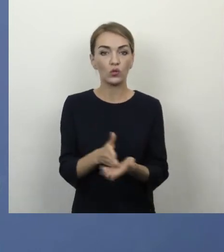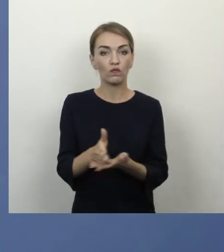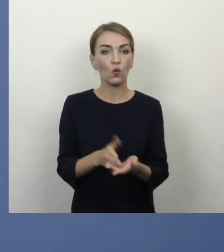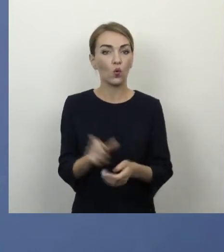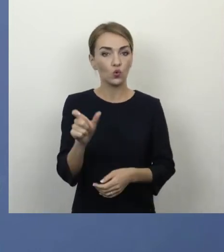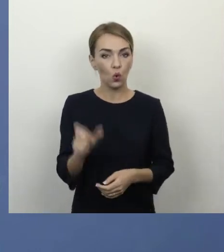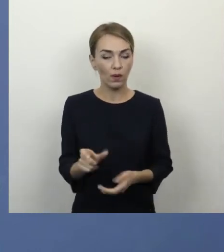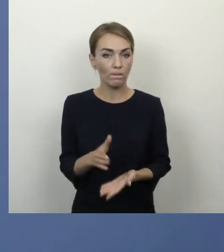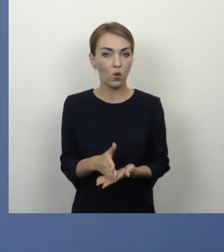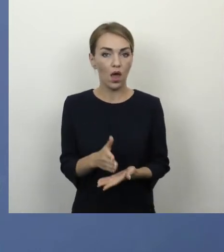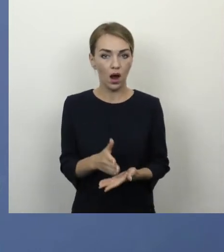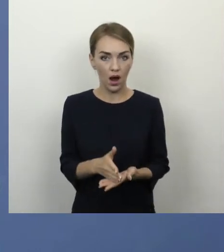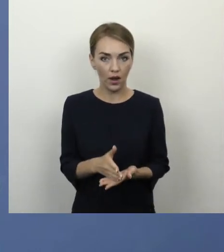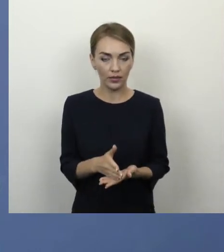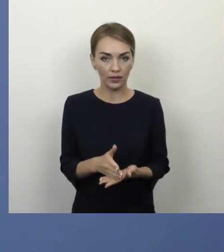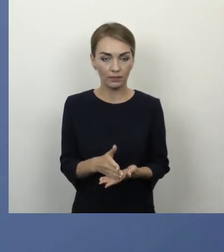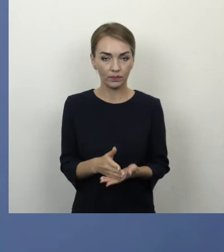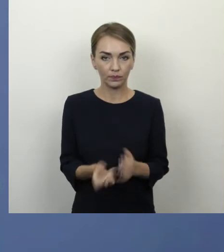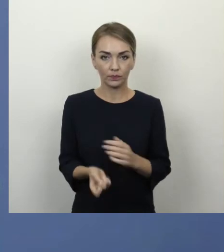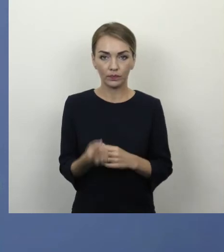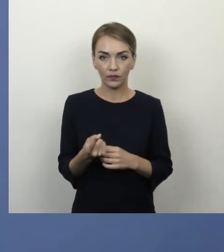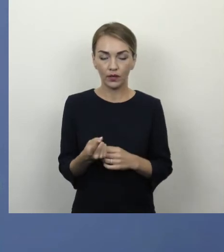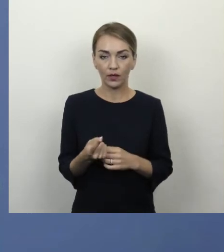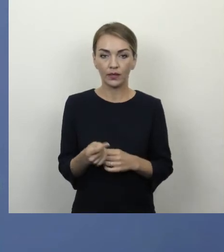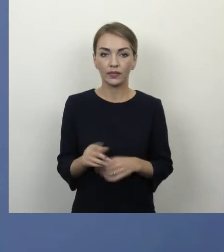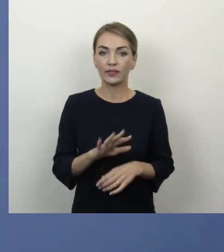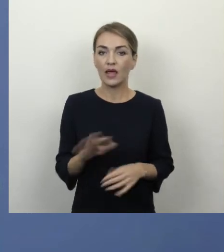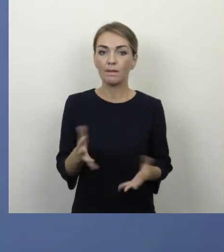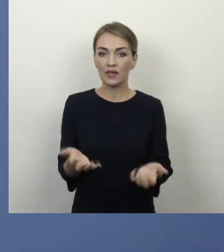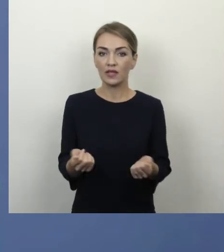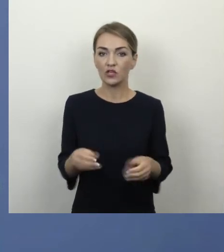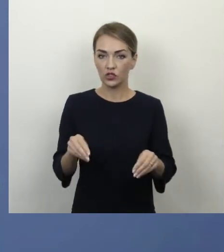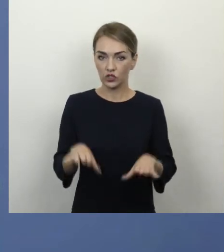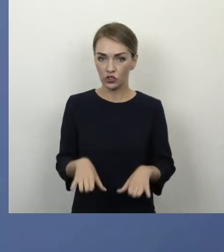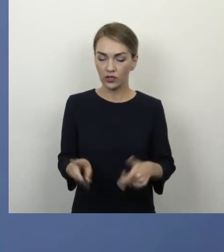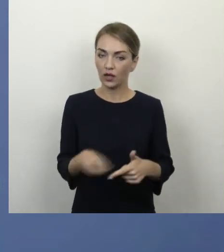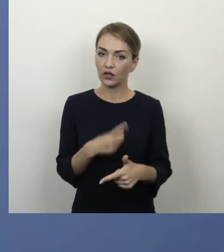public authority consist in the acts of